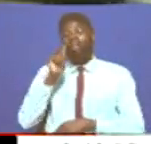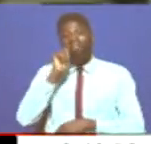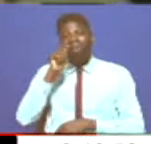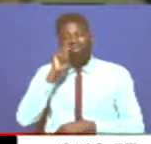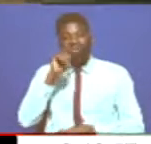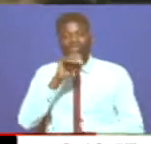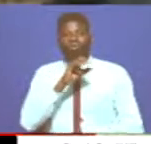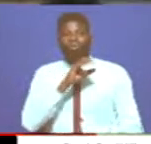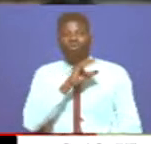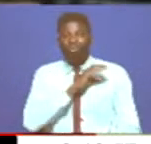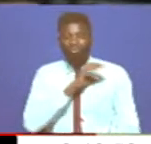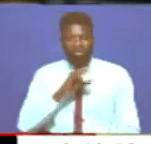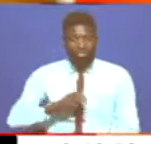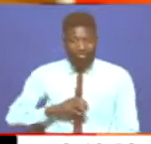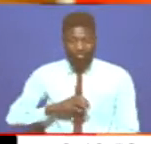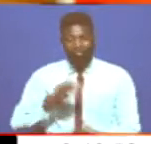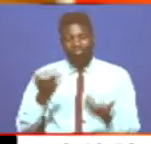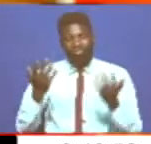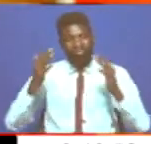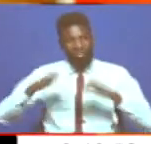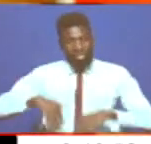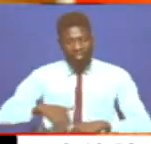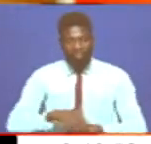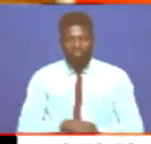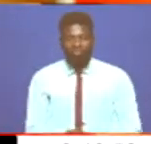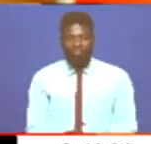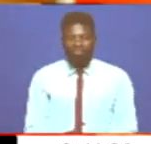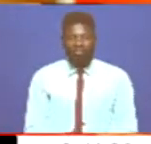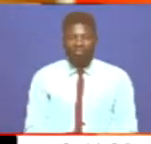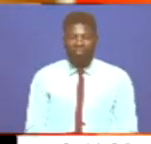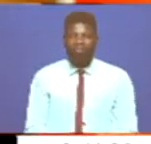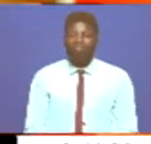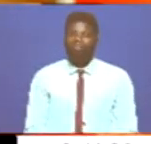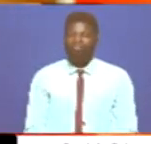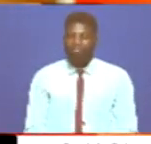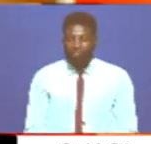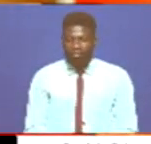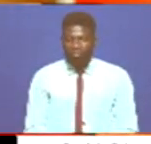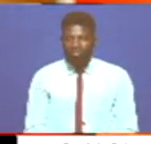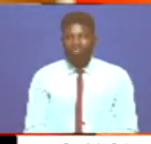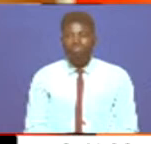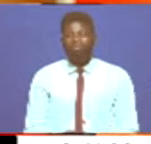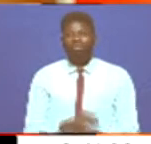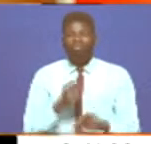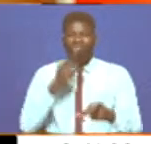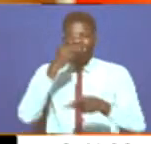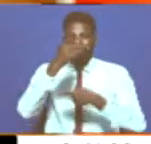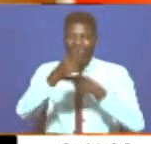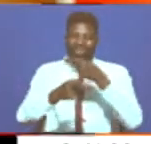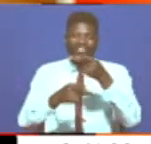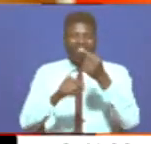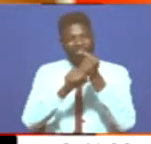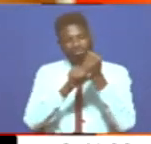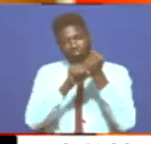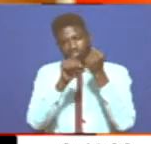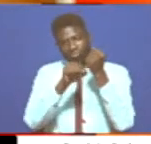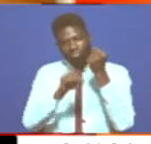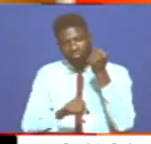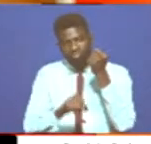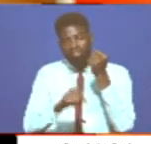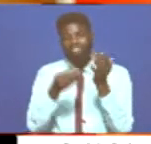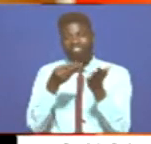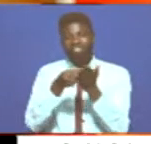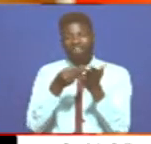Rioba reporting for Easy Friday. Now, long bureaucratic process and a complex financial regime